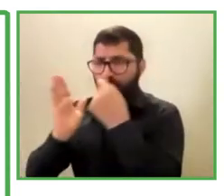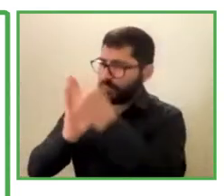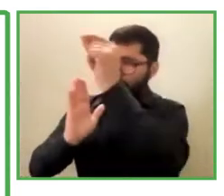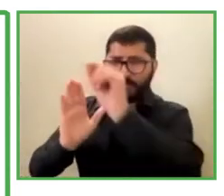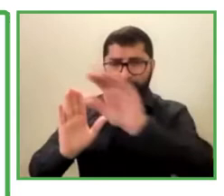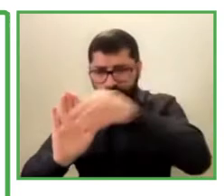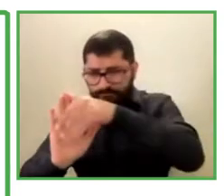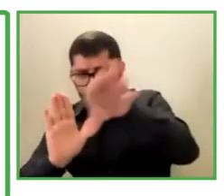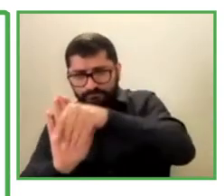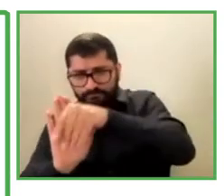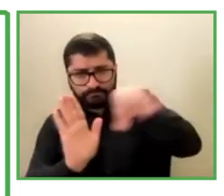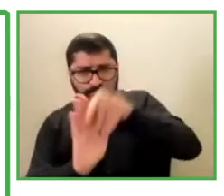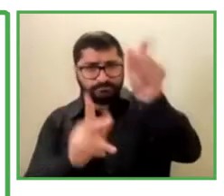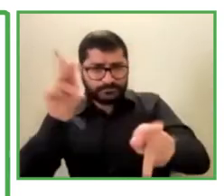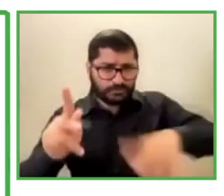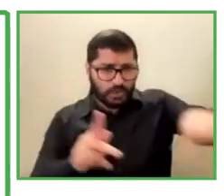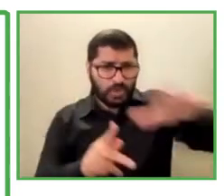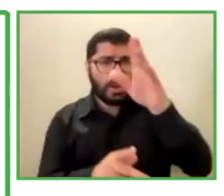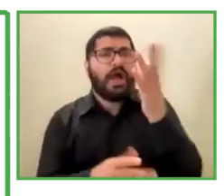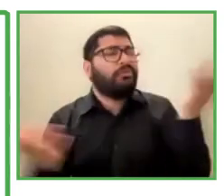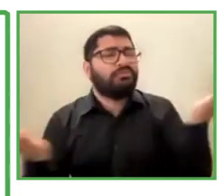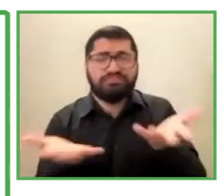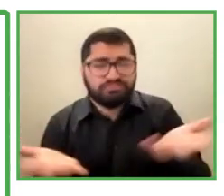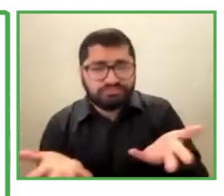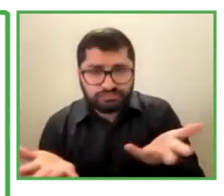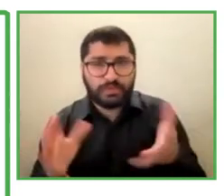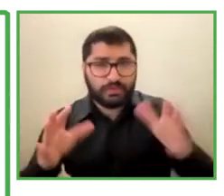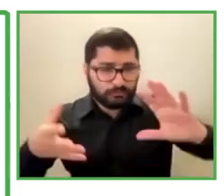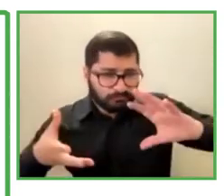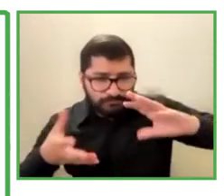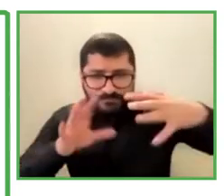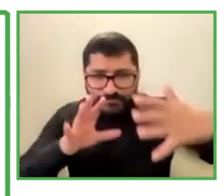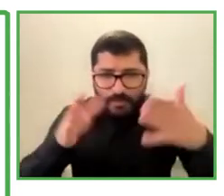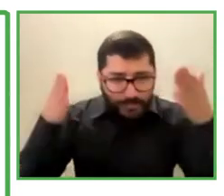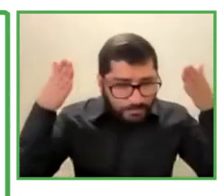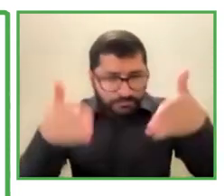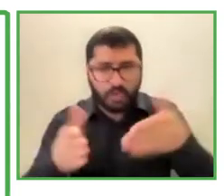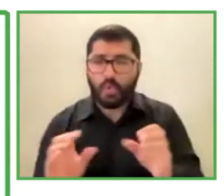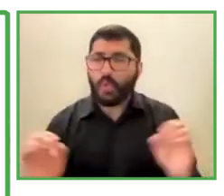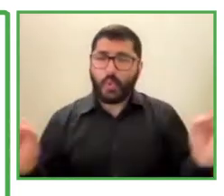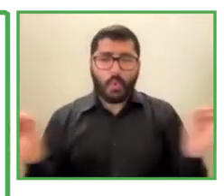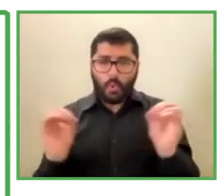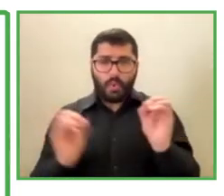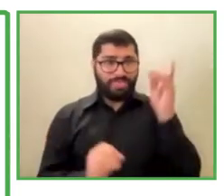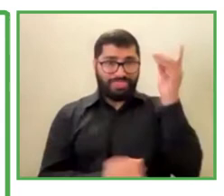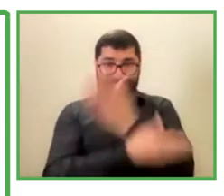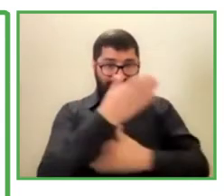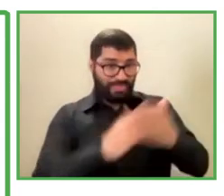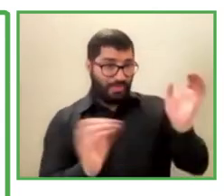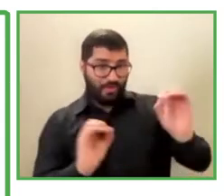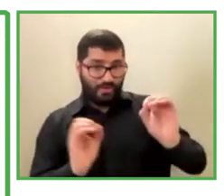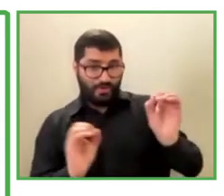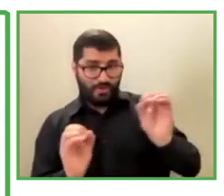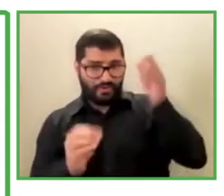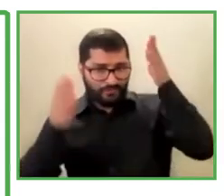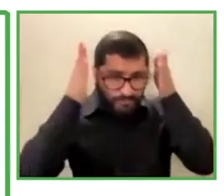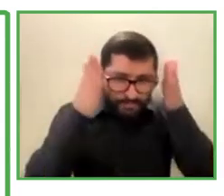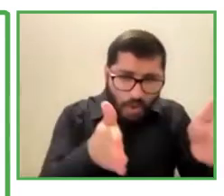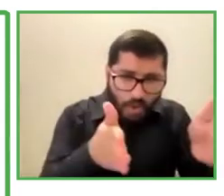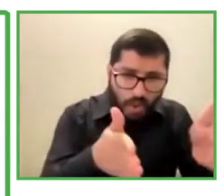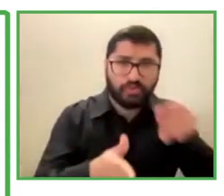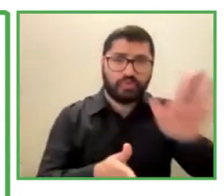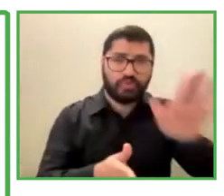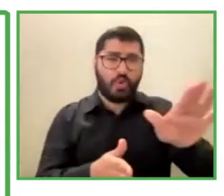The recruitment should be done in a way that helps the potential and also empowering, so that